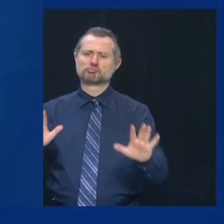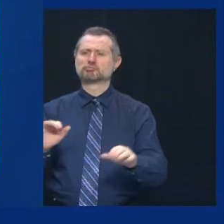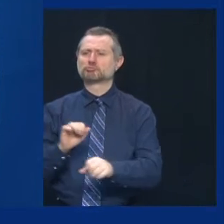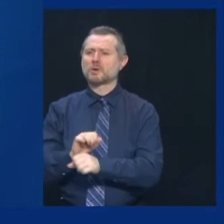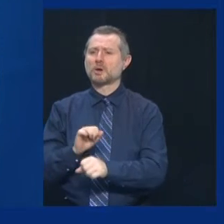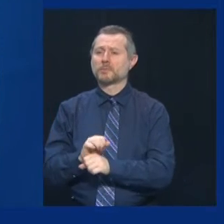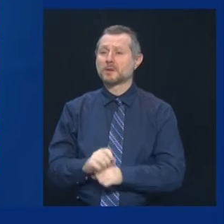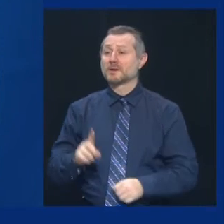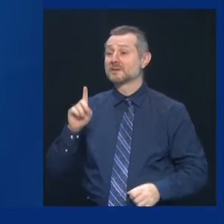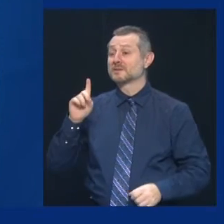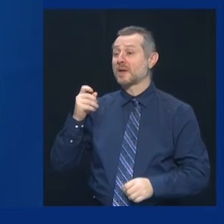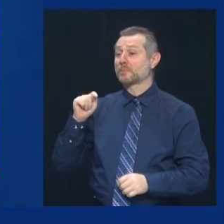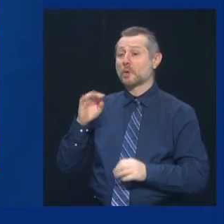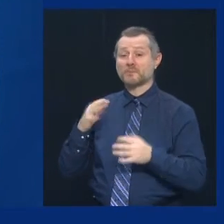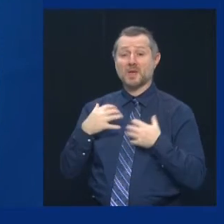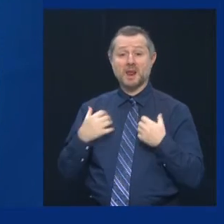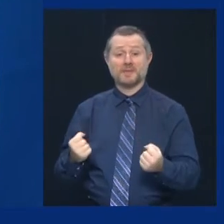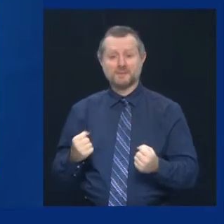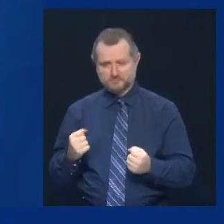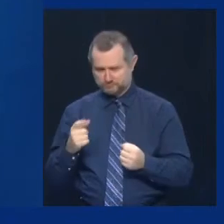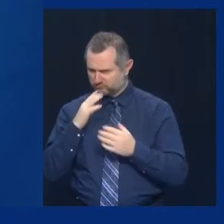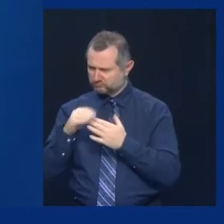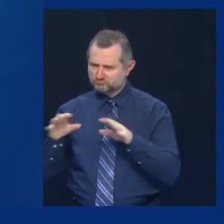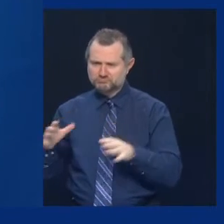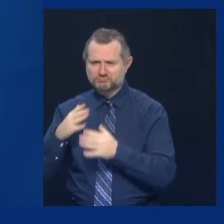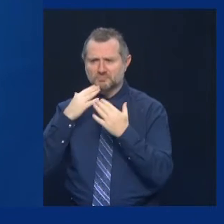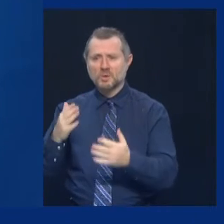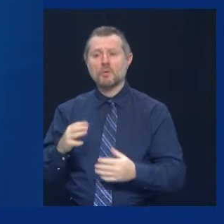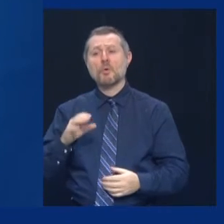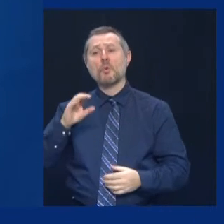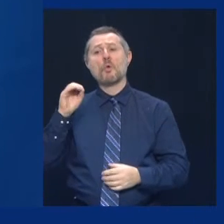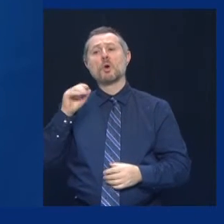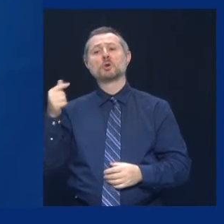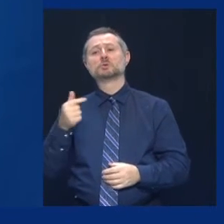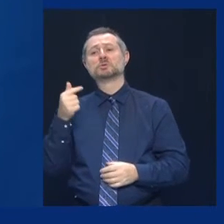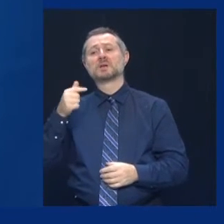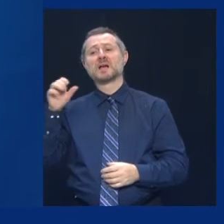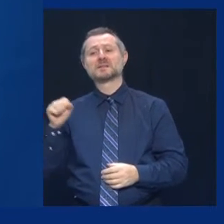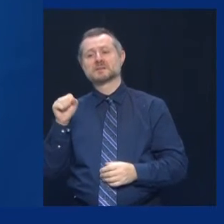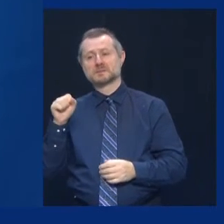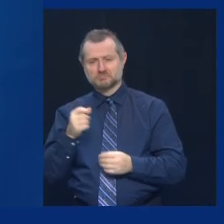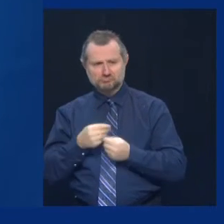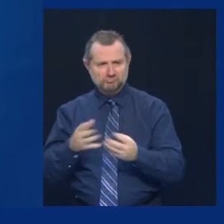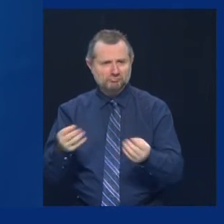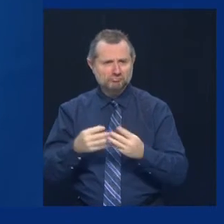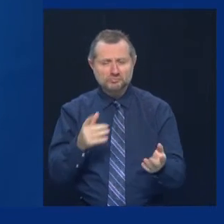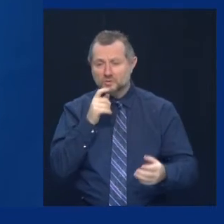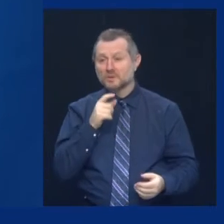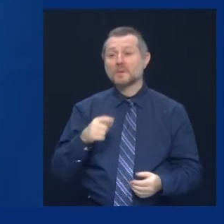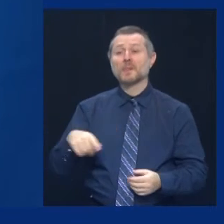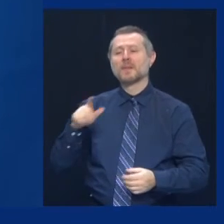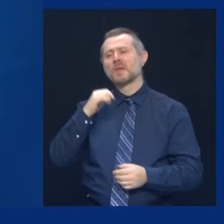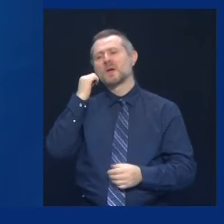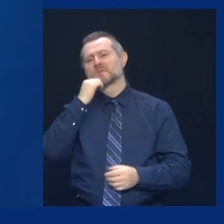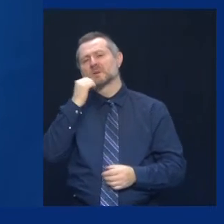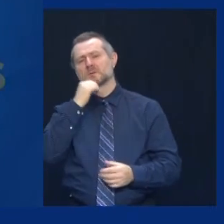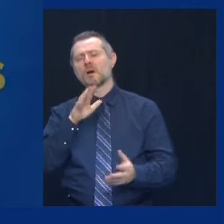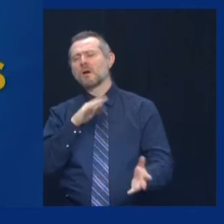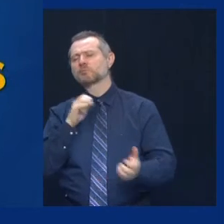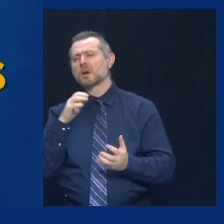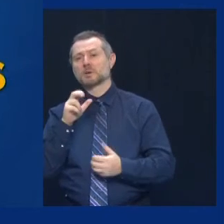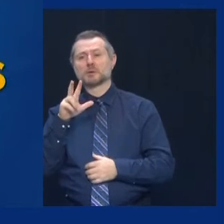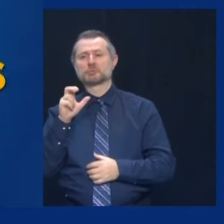Health and OGS, who's actually distributing it to the hospitals. More vaccines are coming every day,